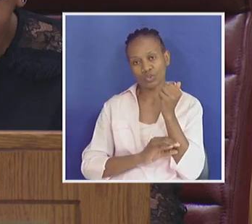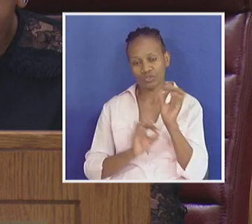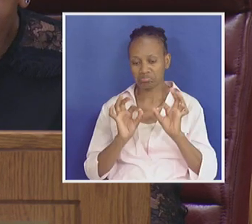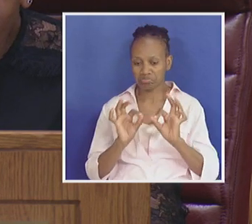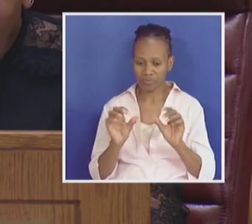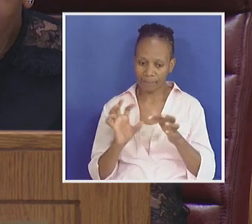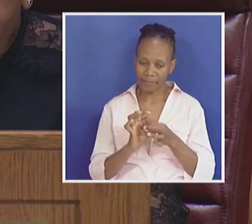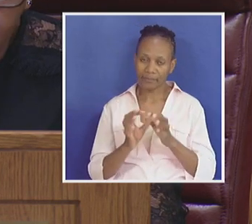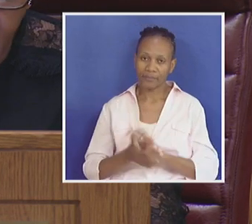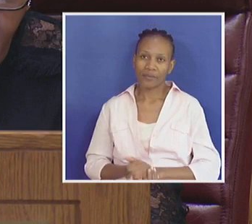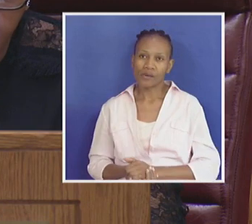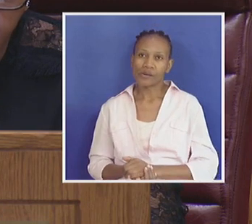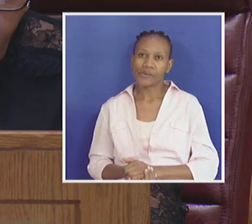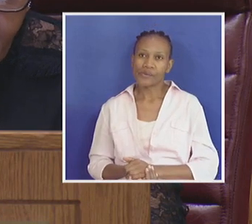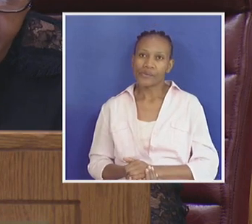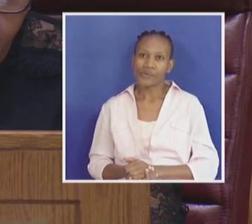Constitution.